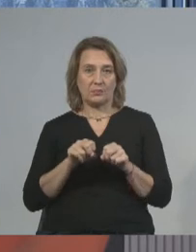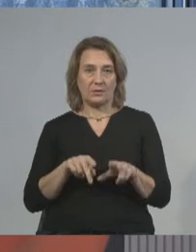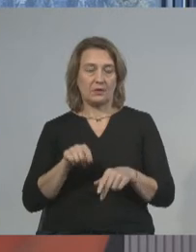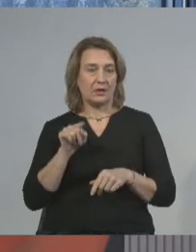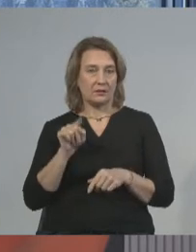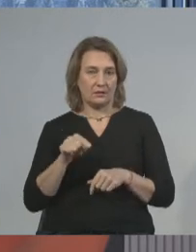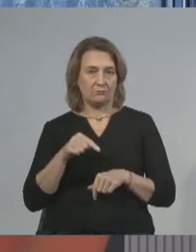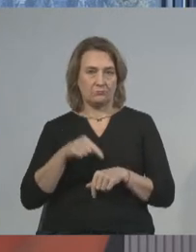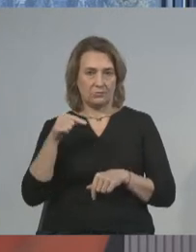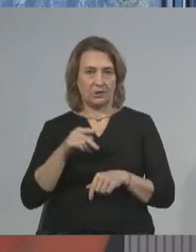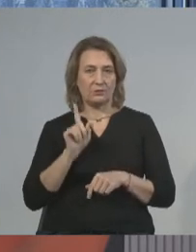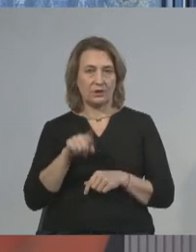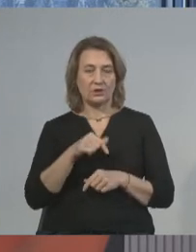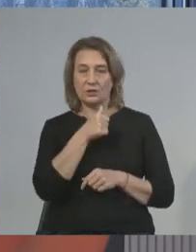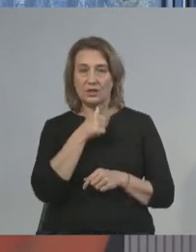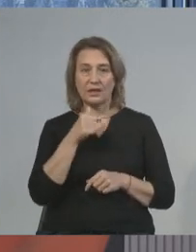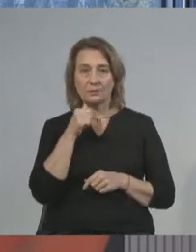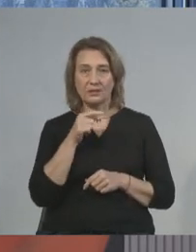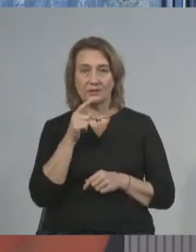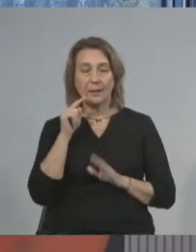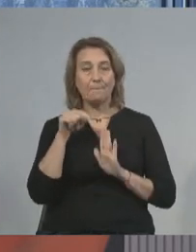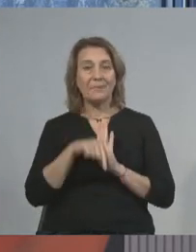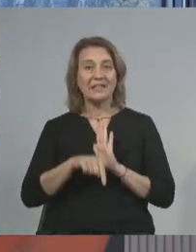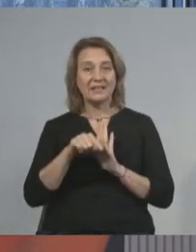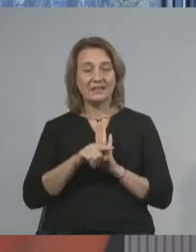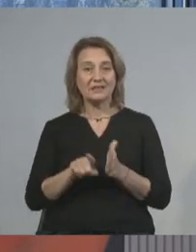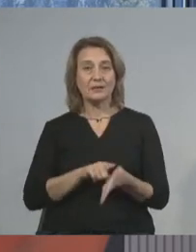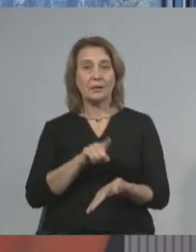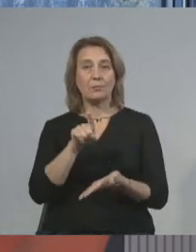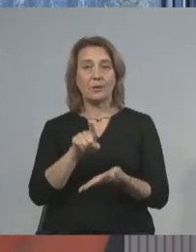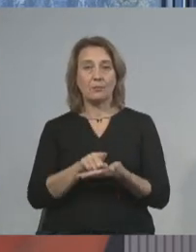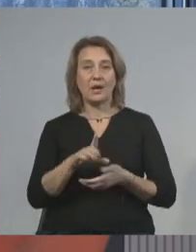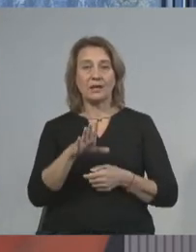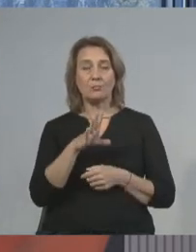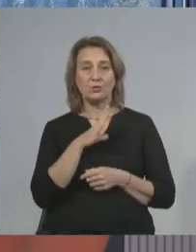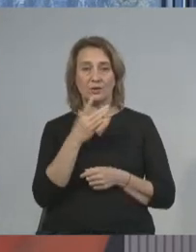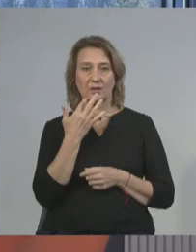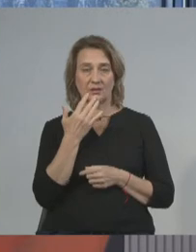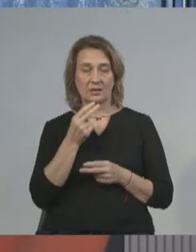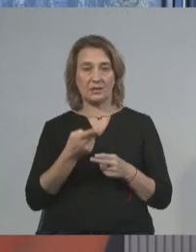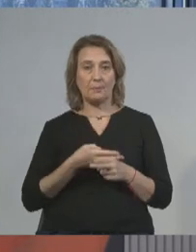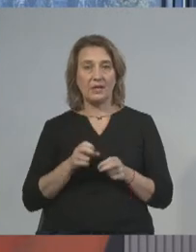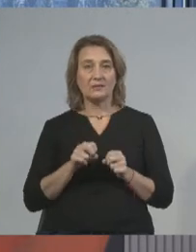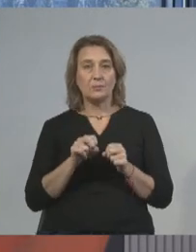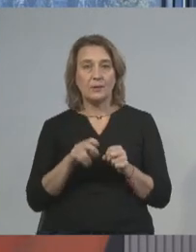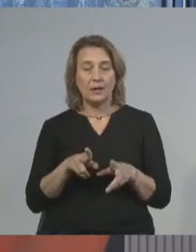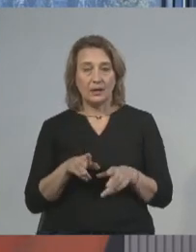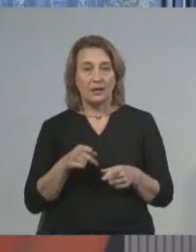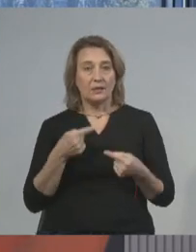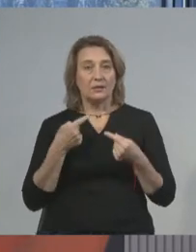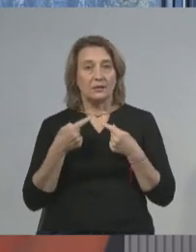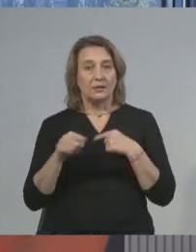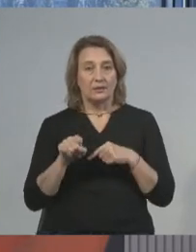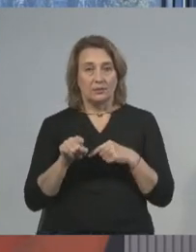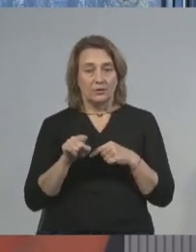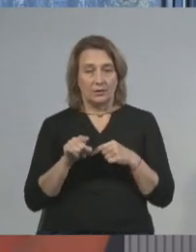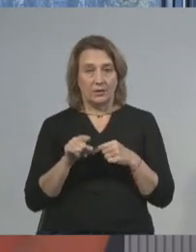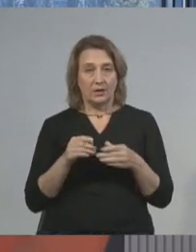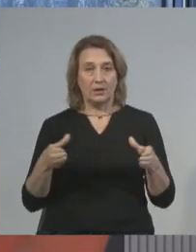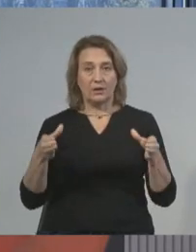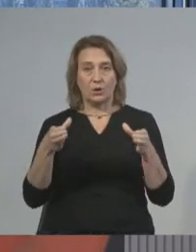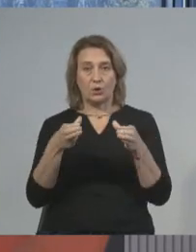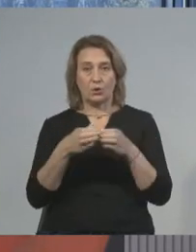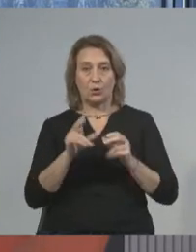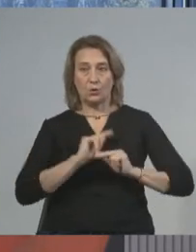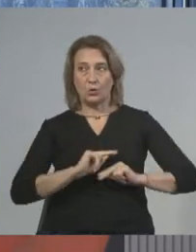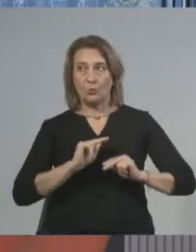council of national safety and security so it's up to me that this council is of the institutions that shall